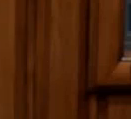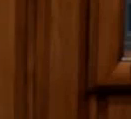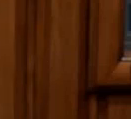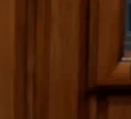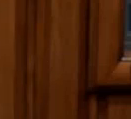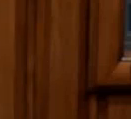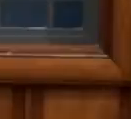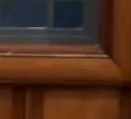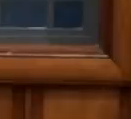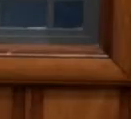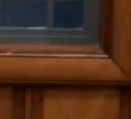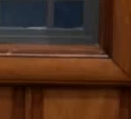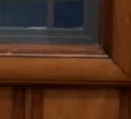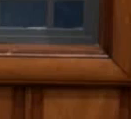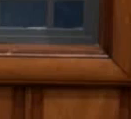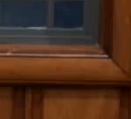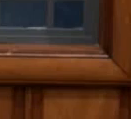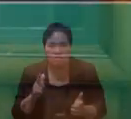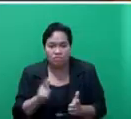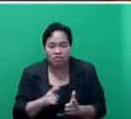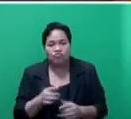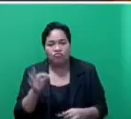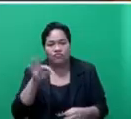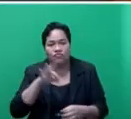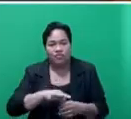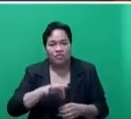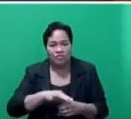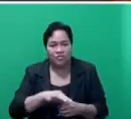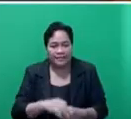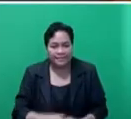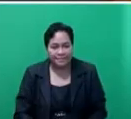people turning out to vote.